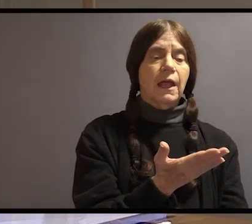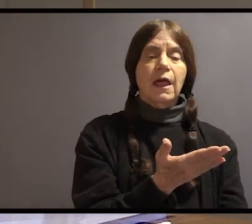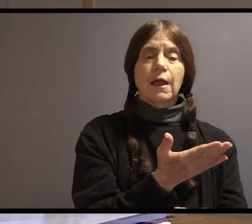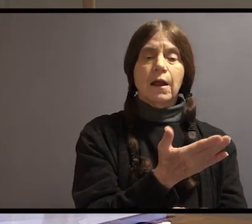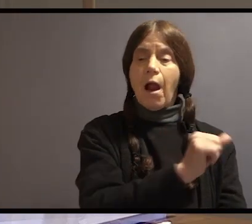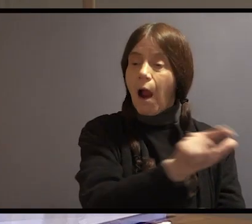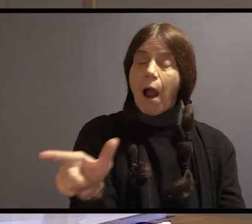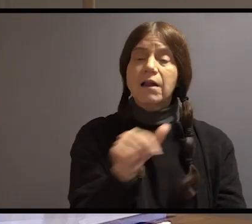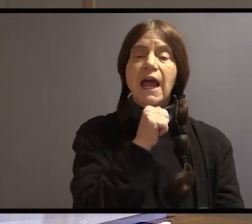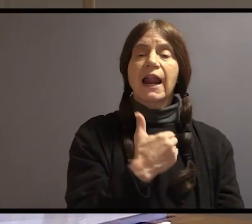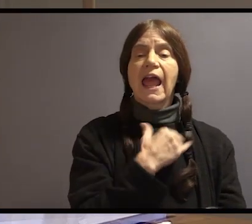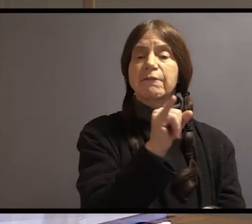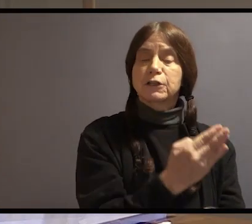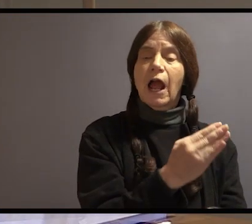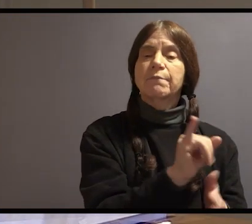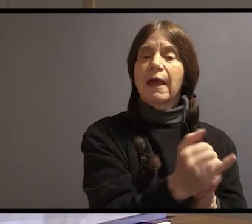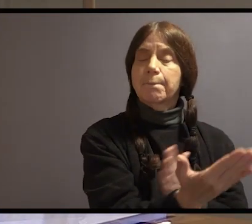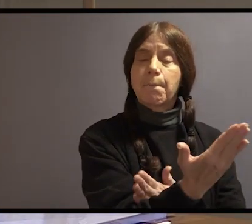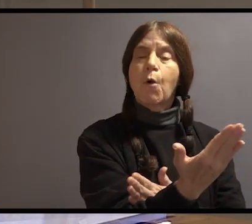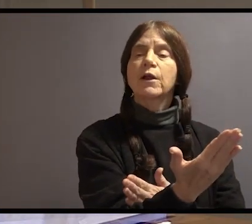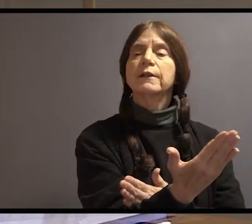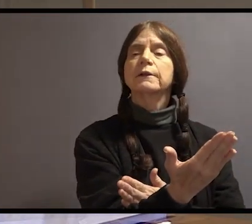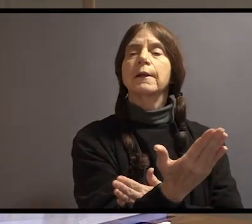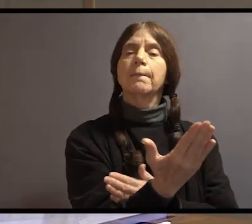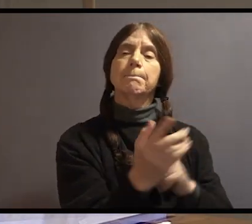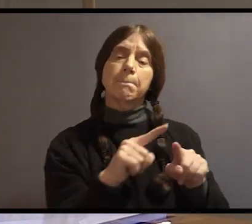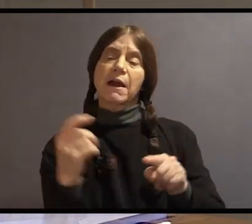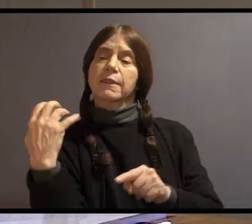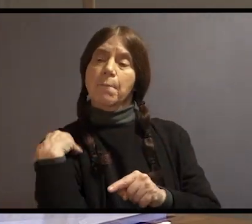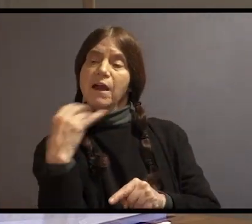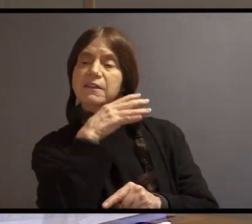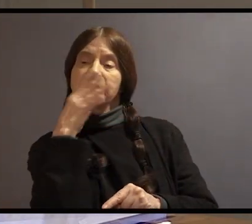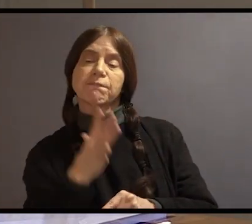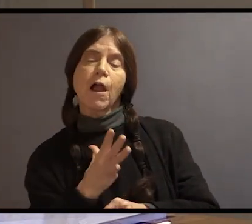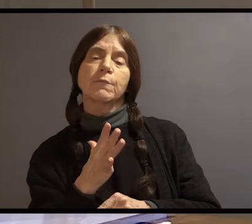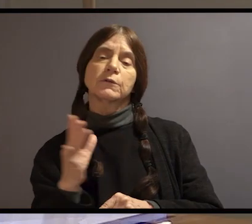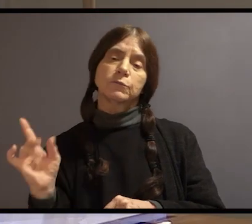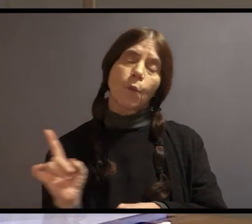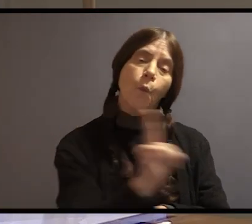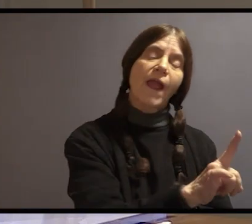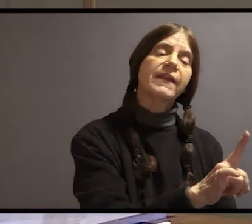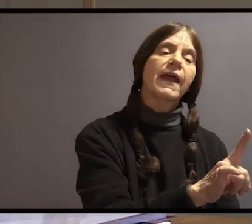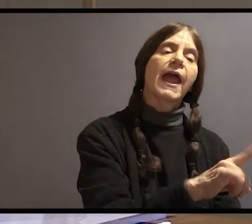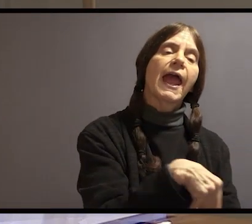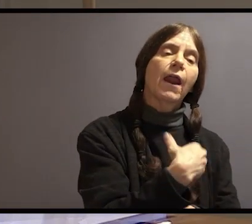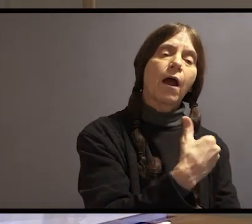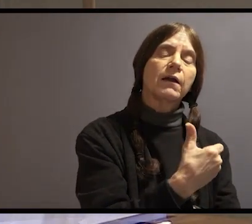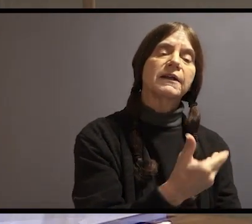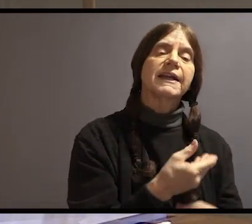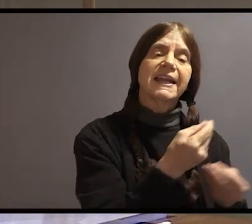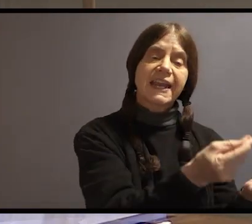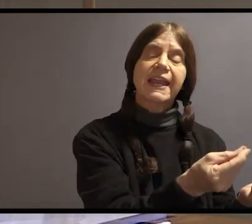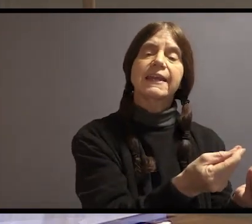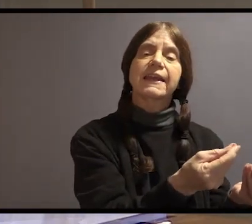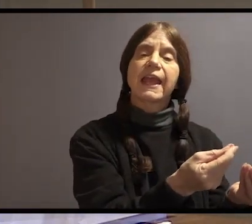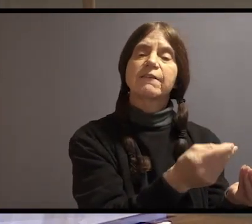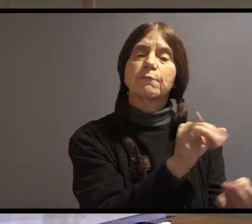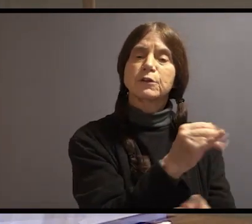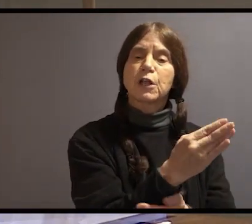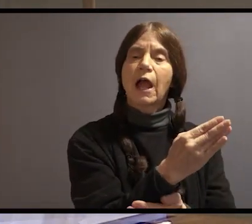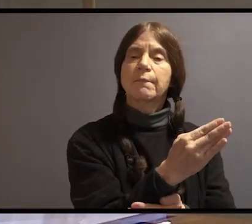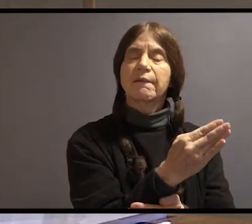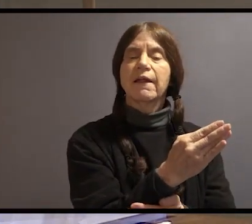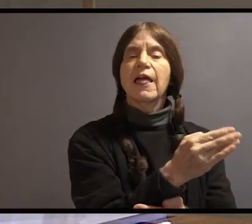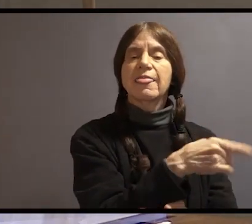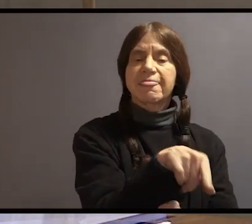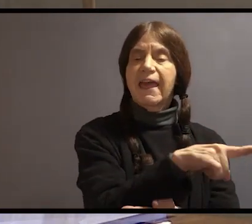and how they wouldn't have had anything unless the master had went out, found them, and offered them a job. They forgot all about